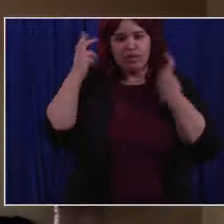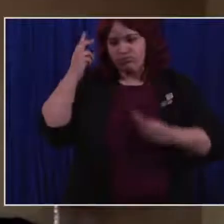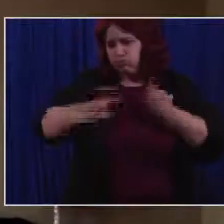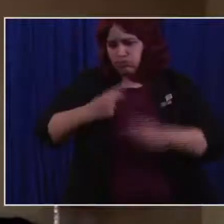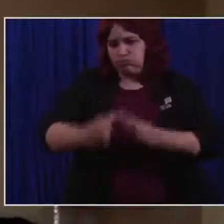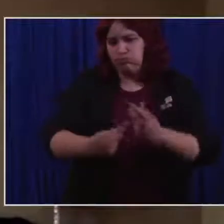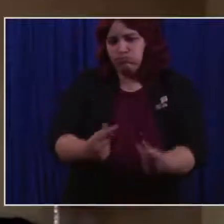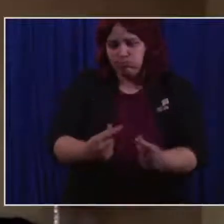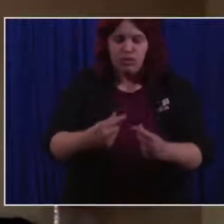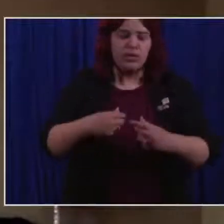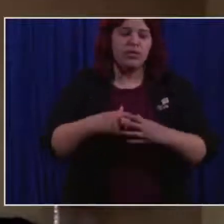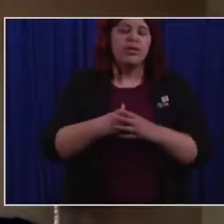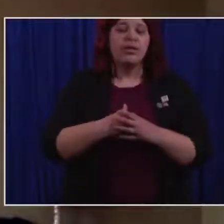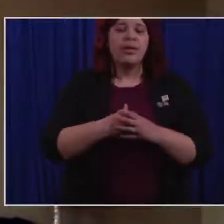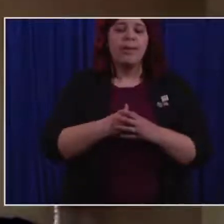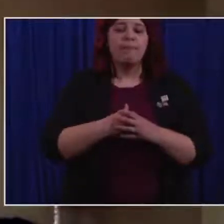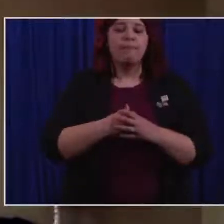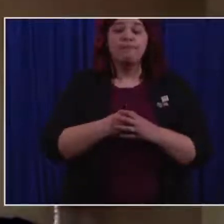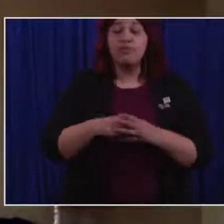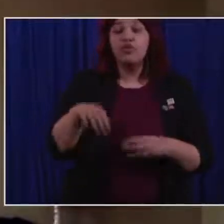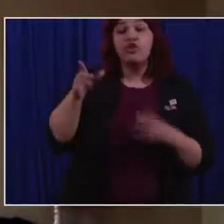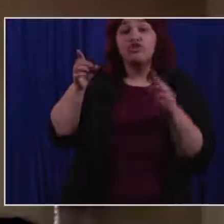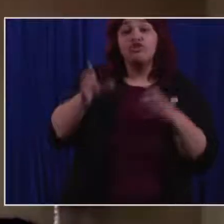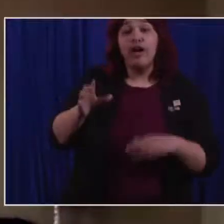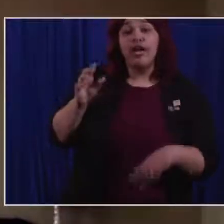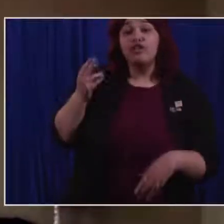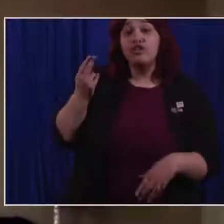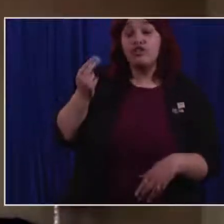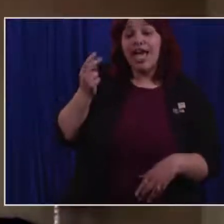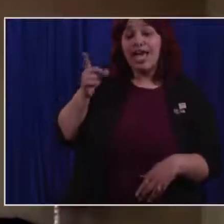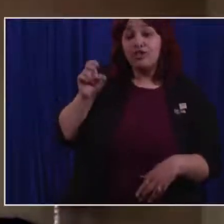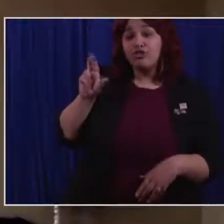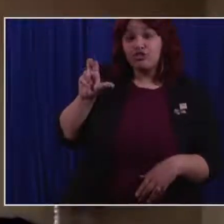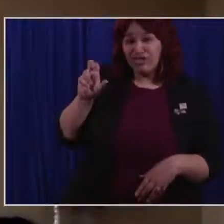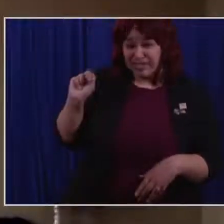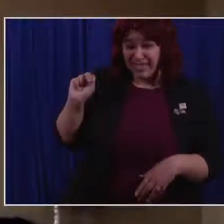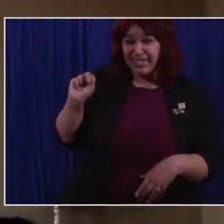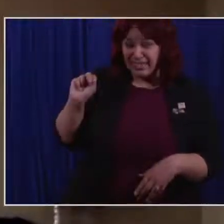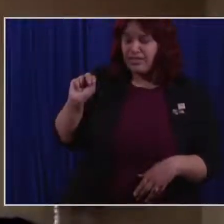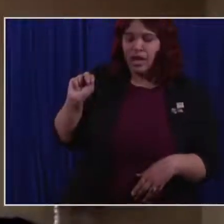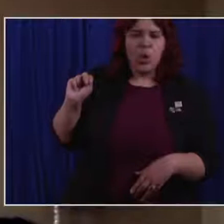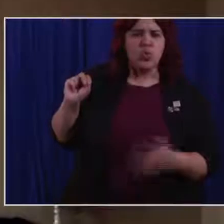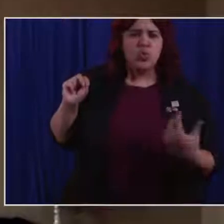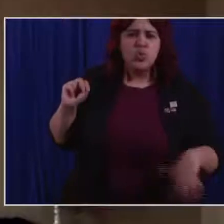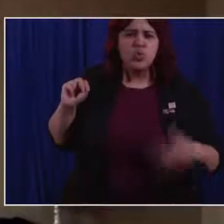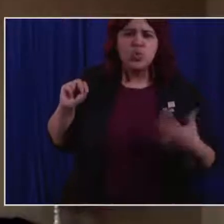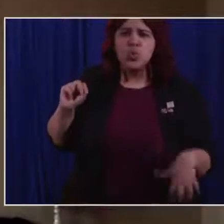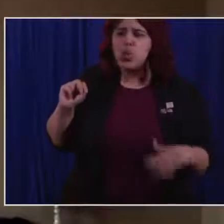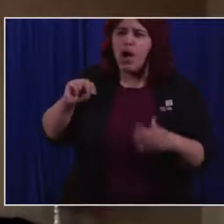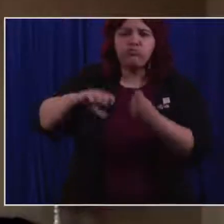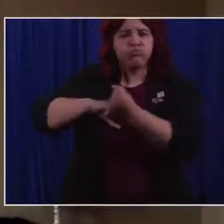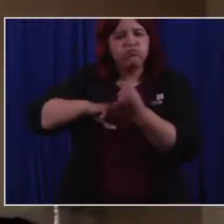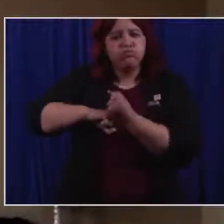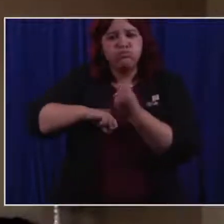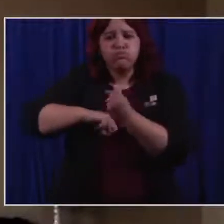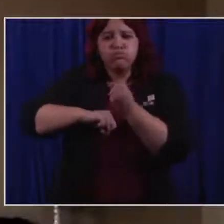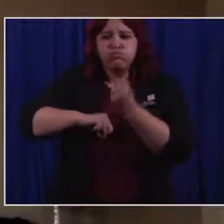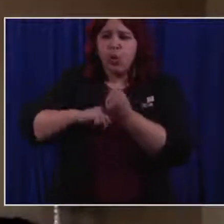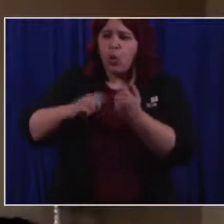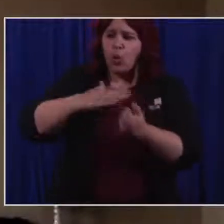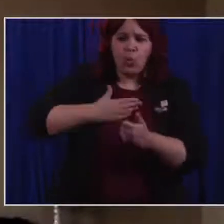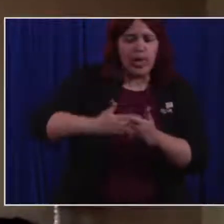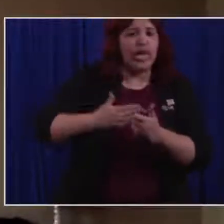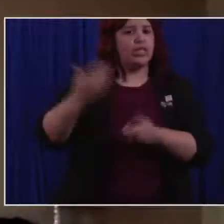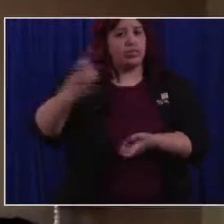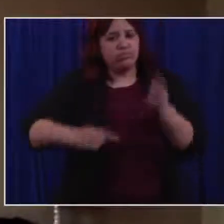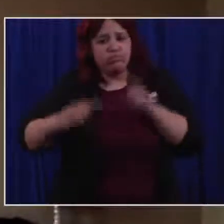Matt's comments, that Director Henderson, the team has been very cooperative. I'll talk a little bit more about the